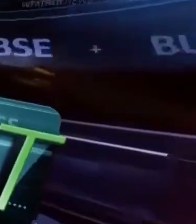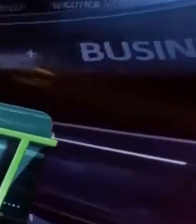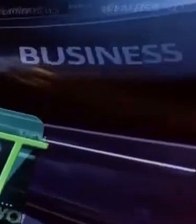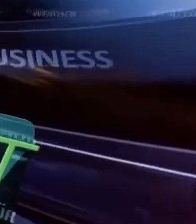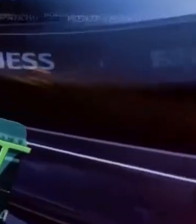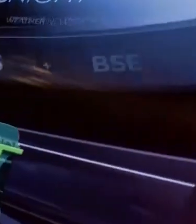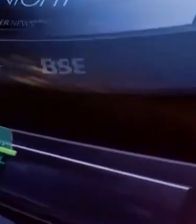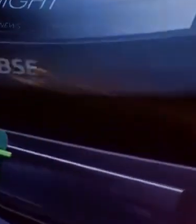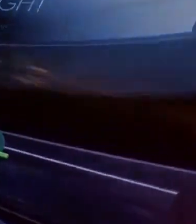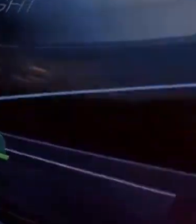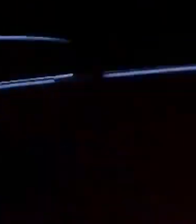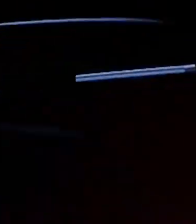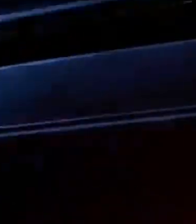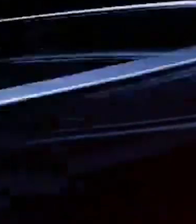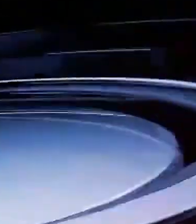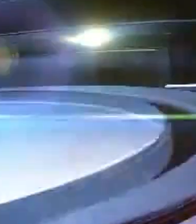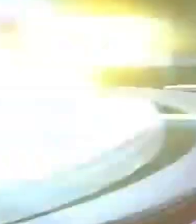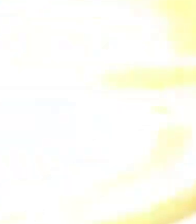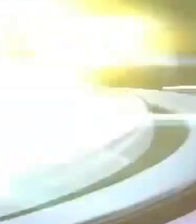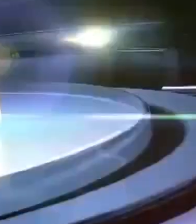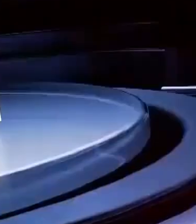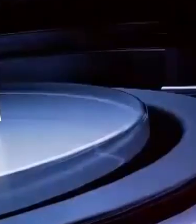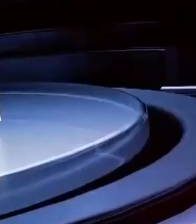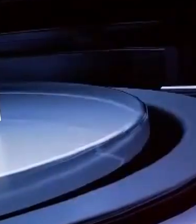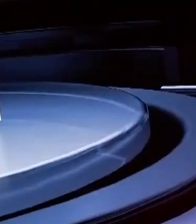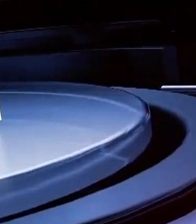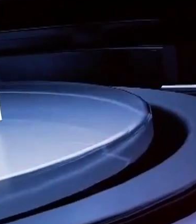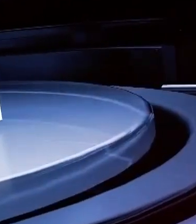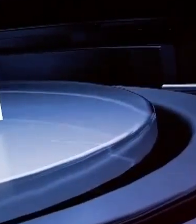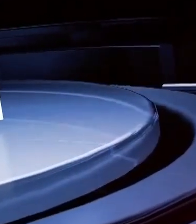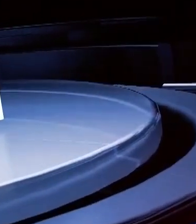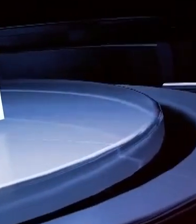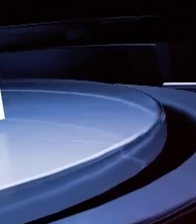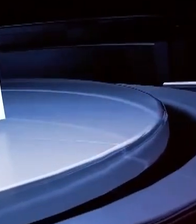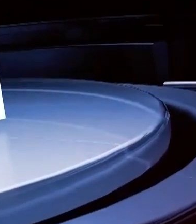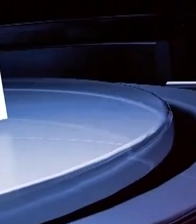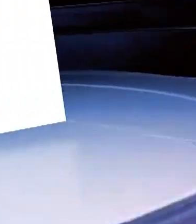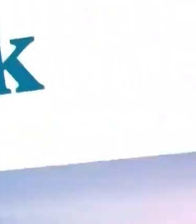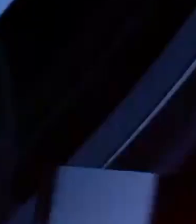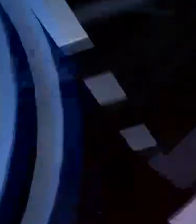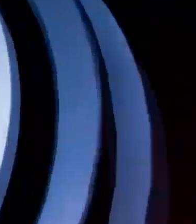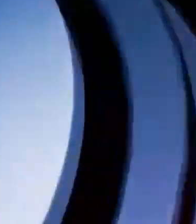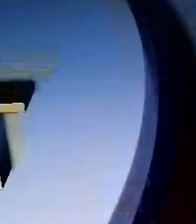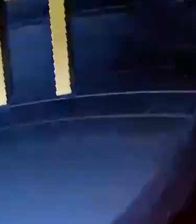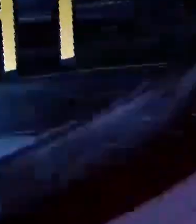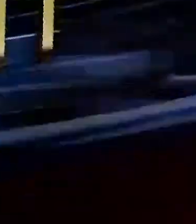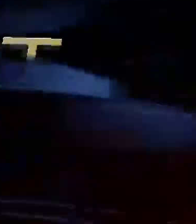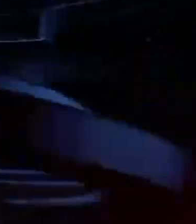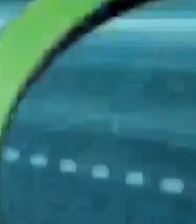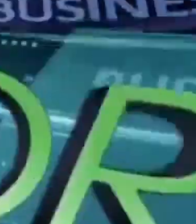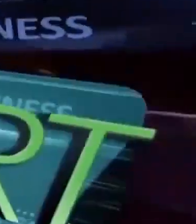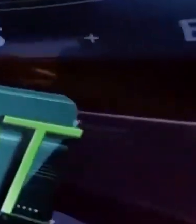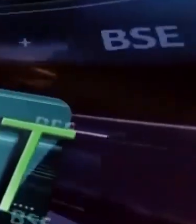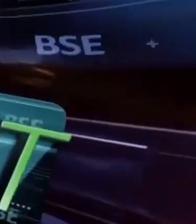The Business Report, brought to you with the compliments of Republic Bank. We're the one for you.